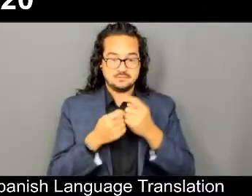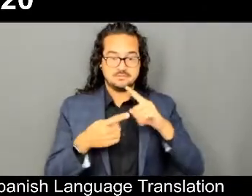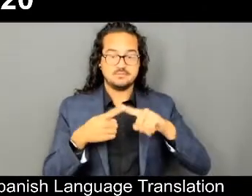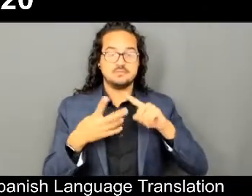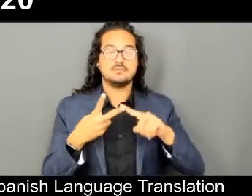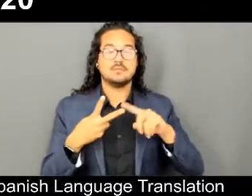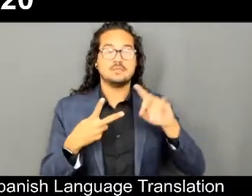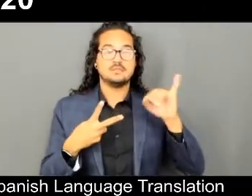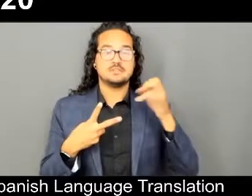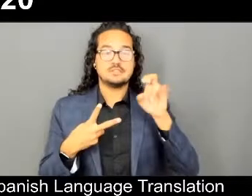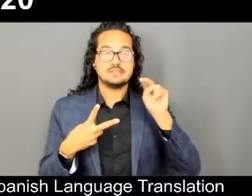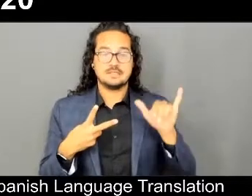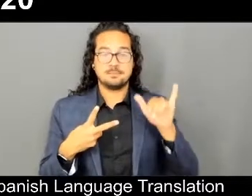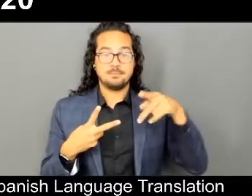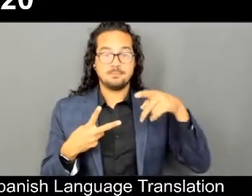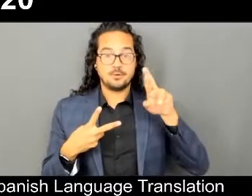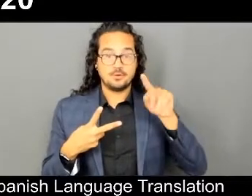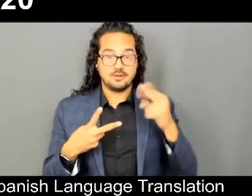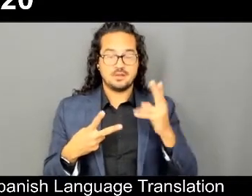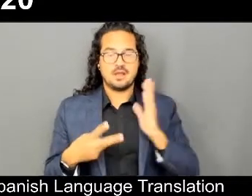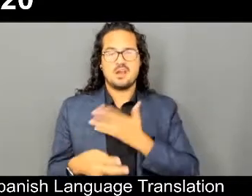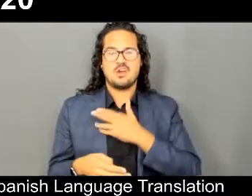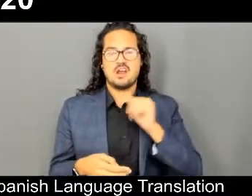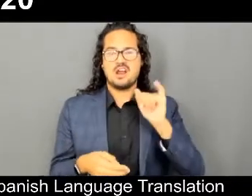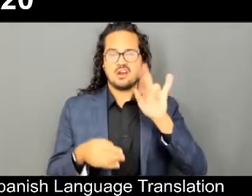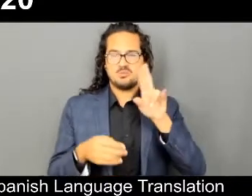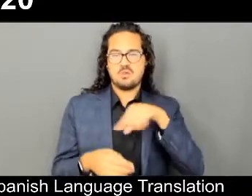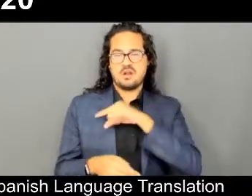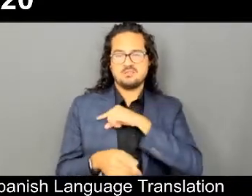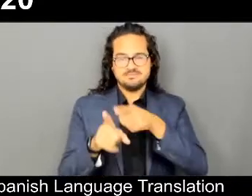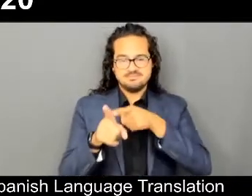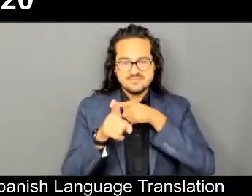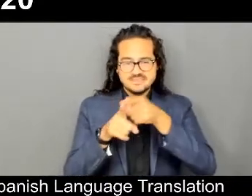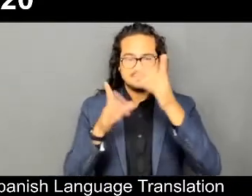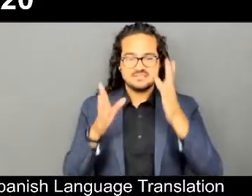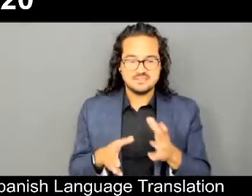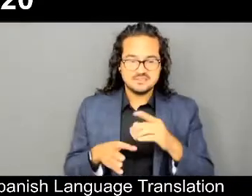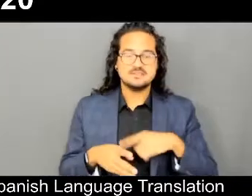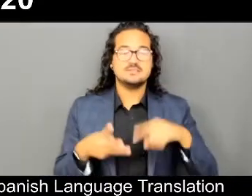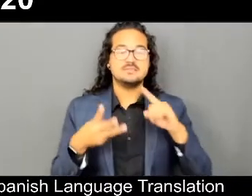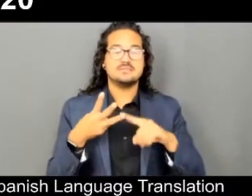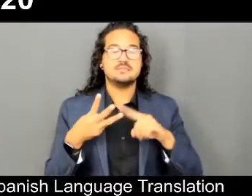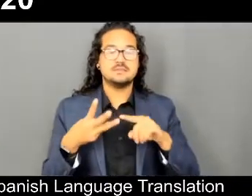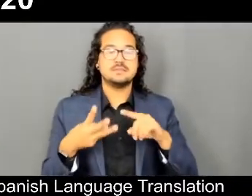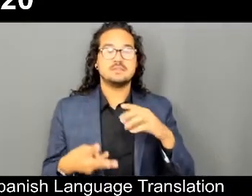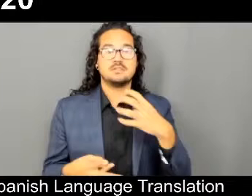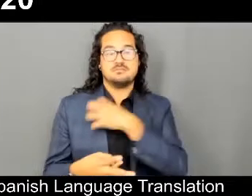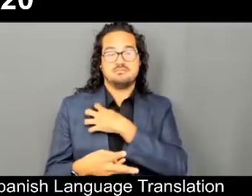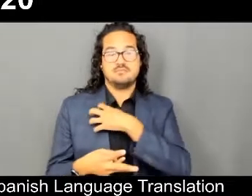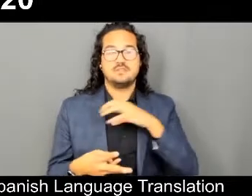back, and we will also hear from Chief Jason Weber. So I'll turn it over to Brandon.